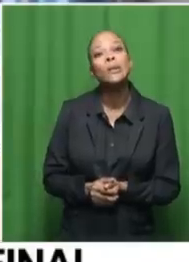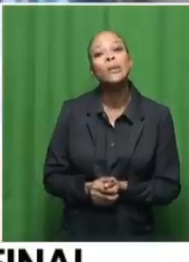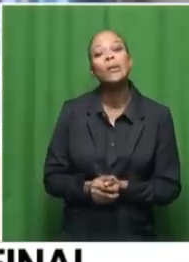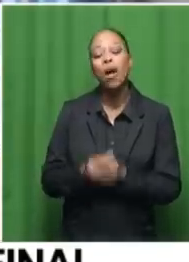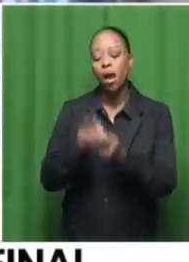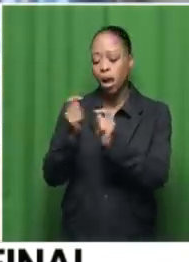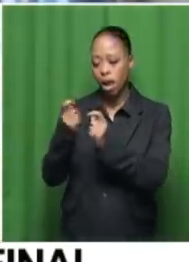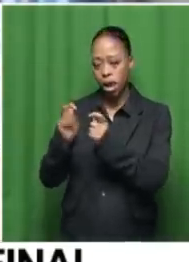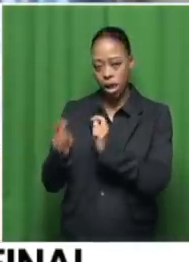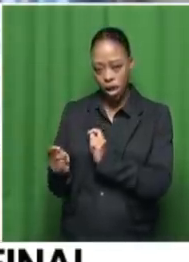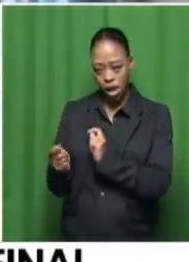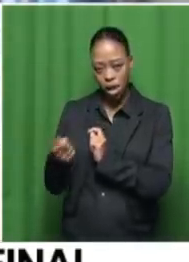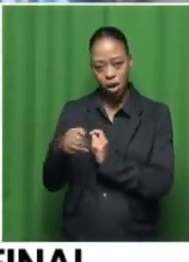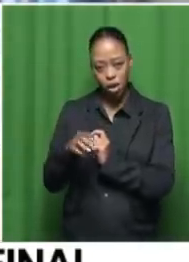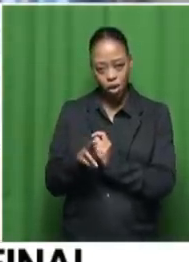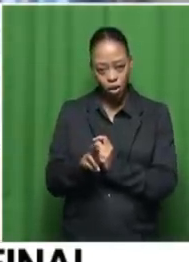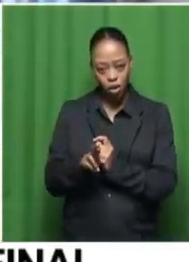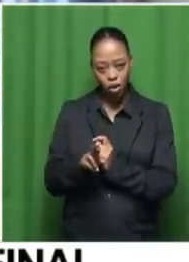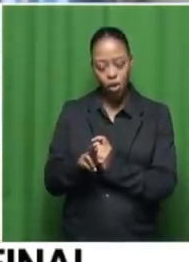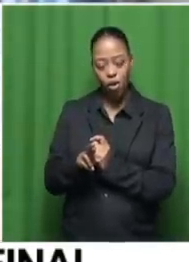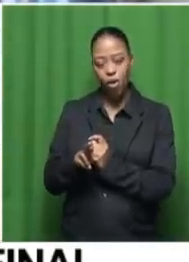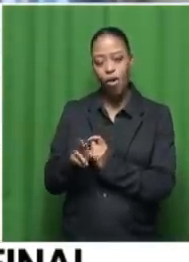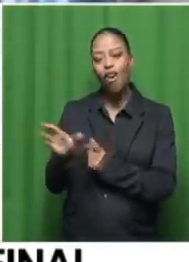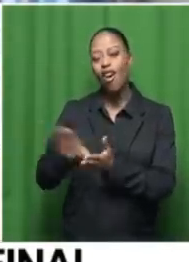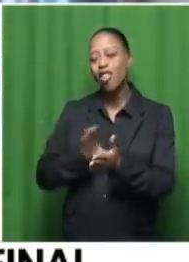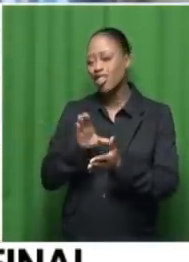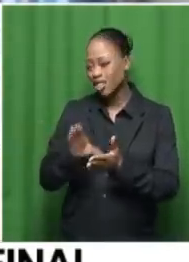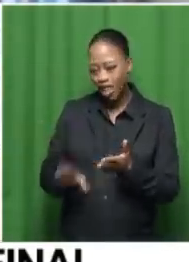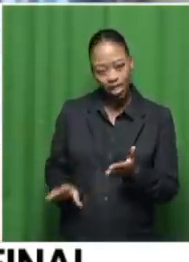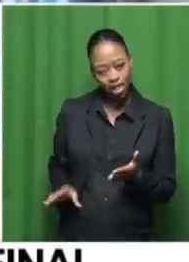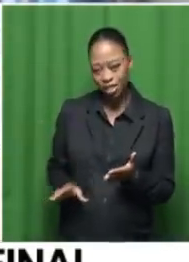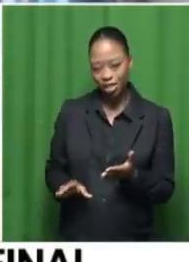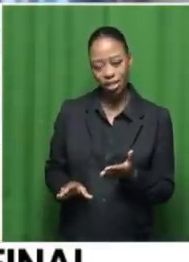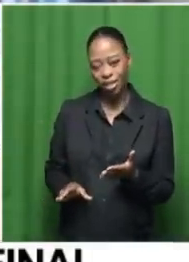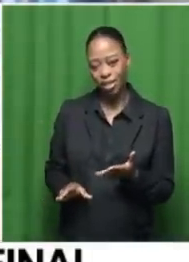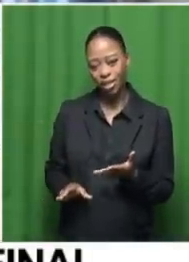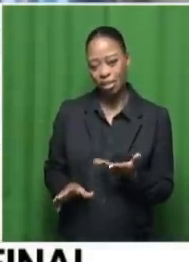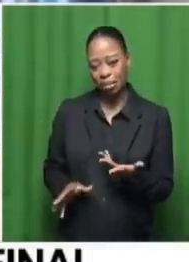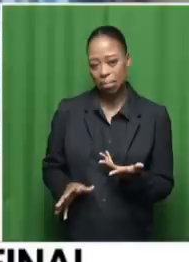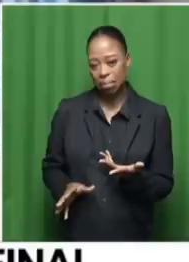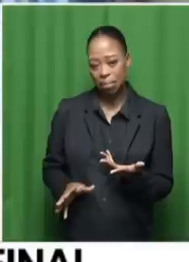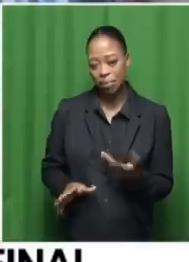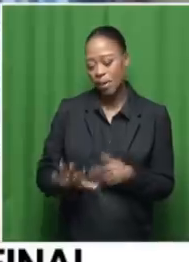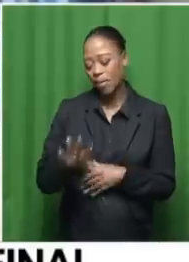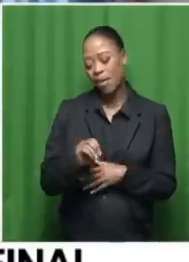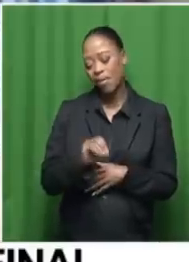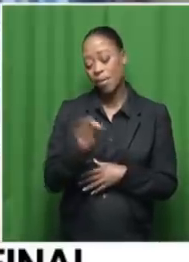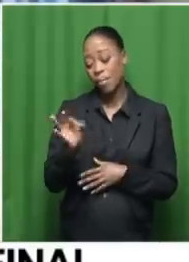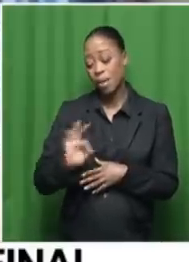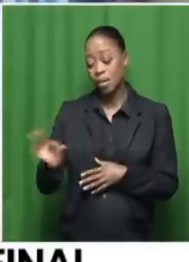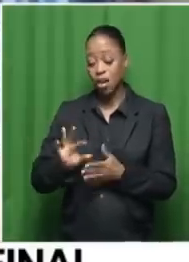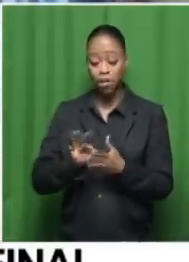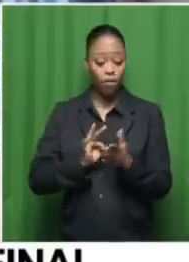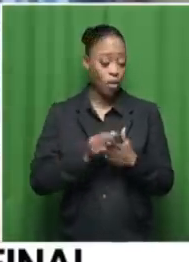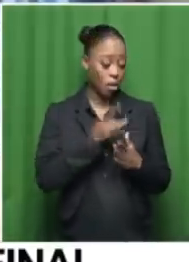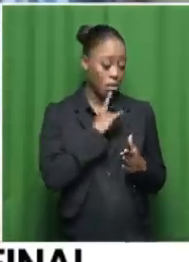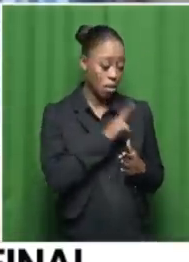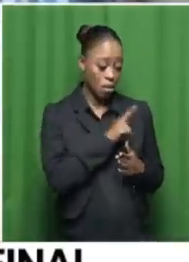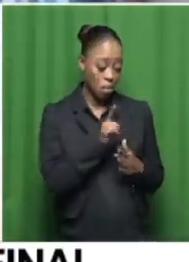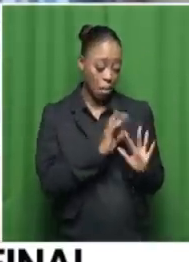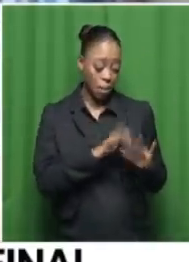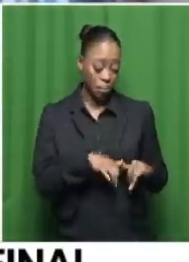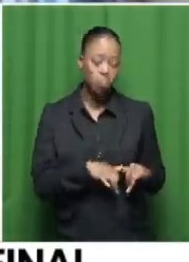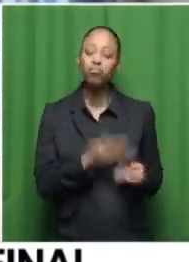amended or repealed at the instance of a simple 50% majority in